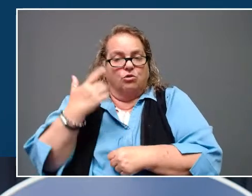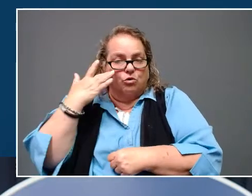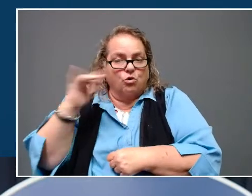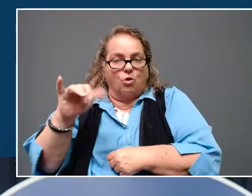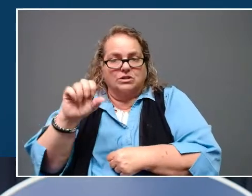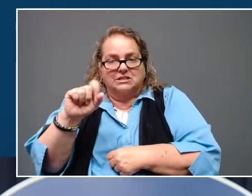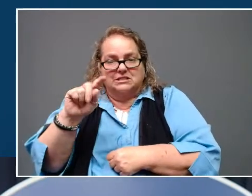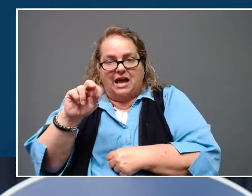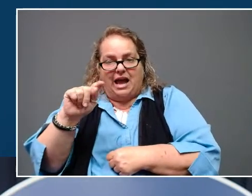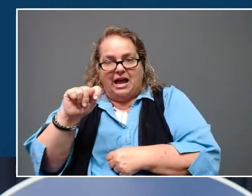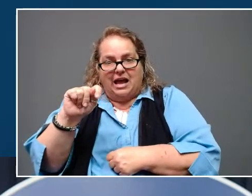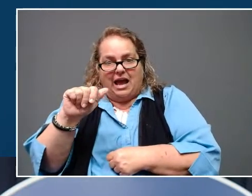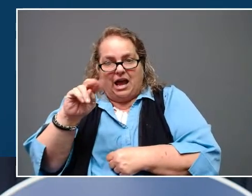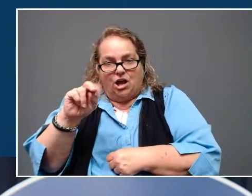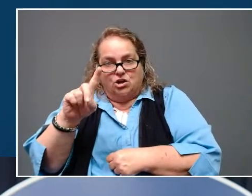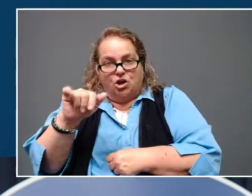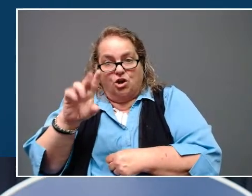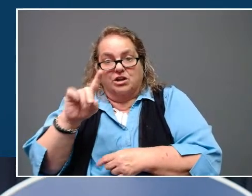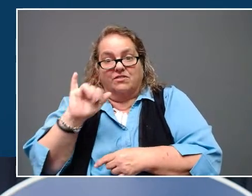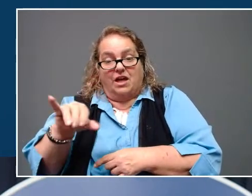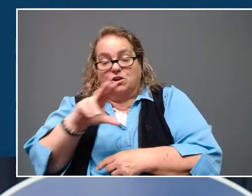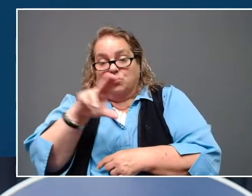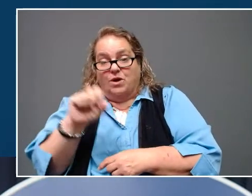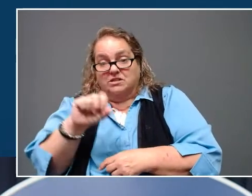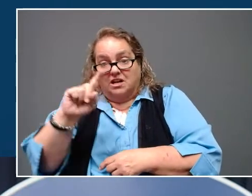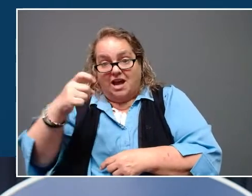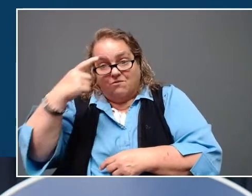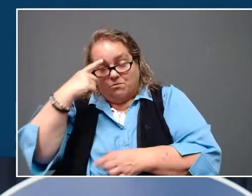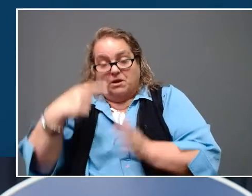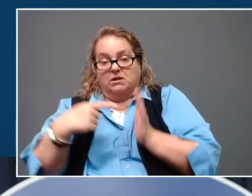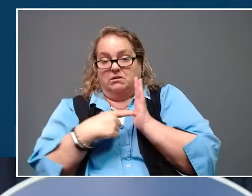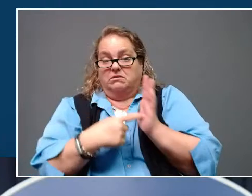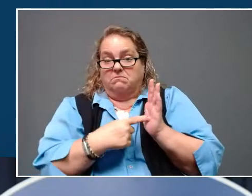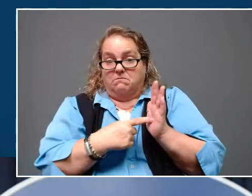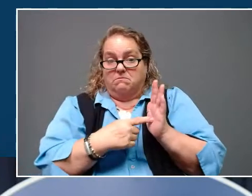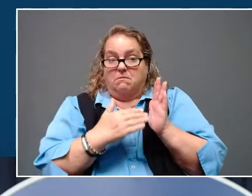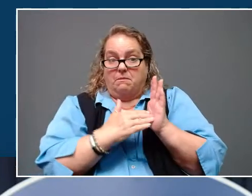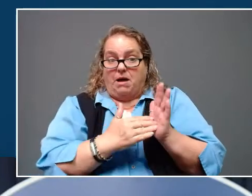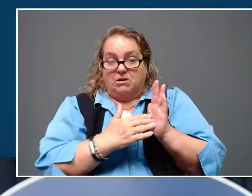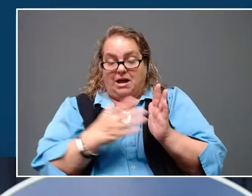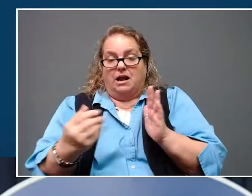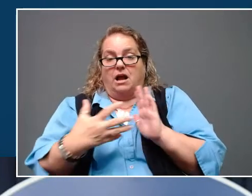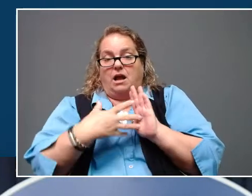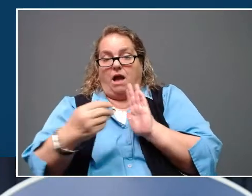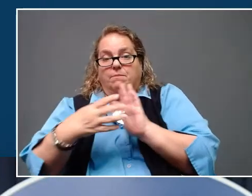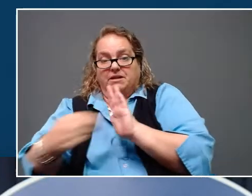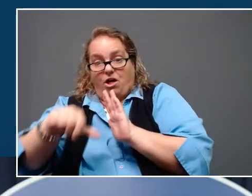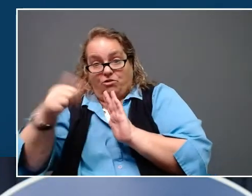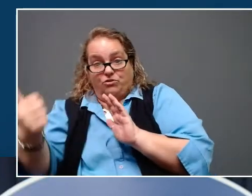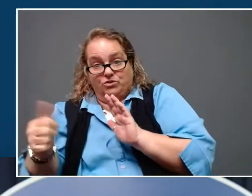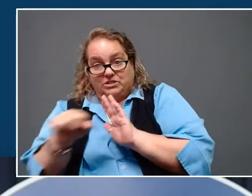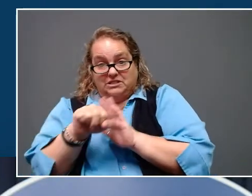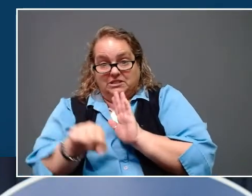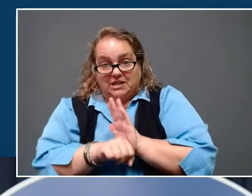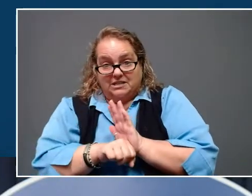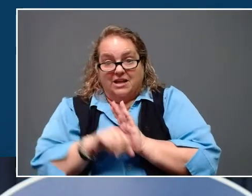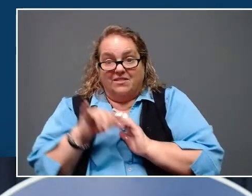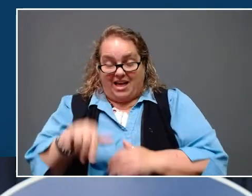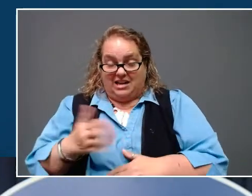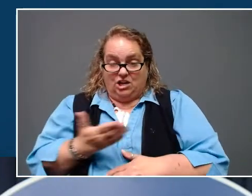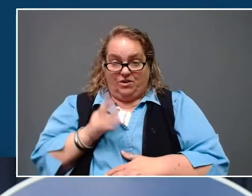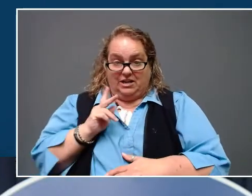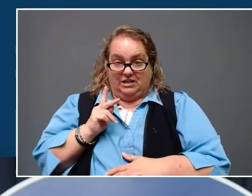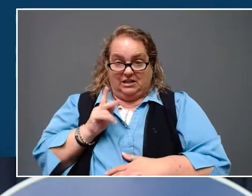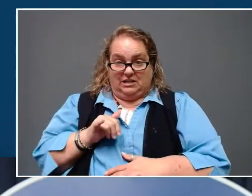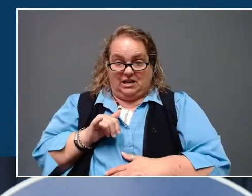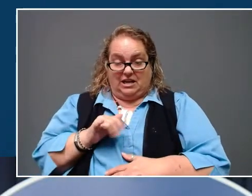government modeled and then copied in other states. That was us here in Kentucky and